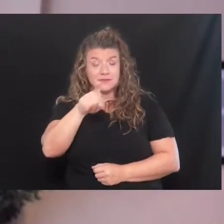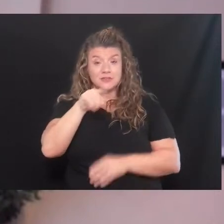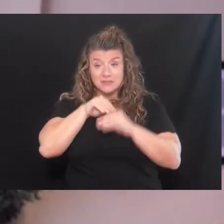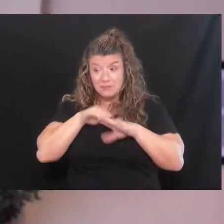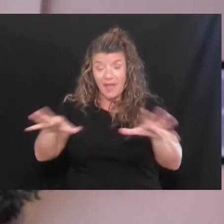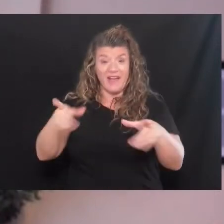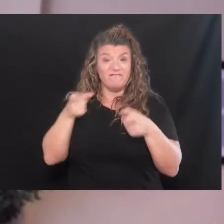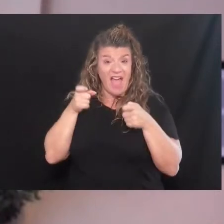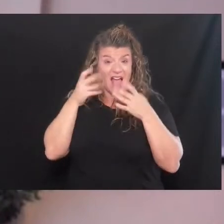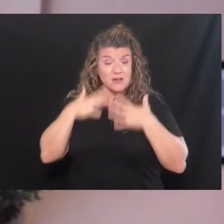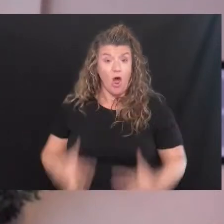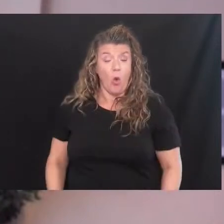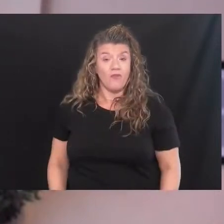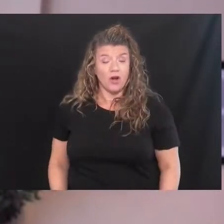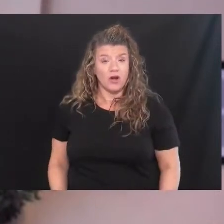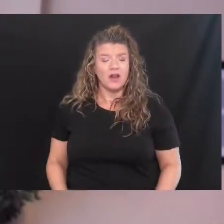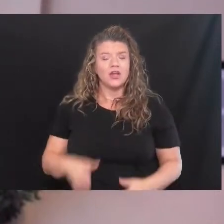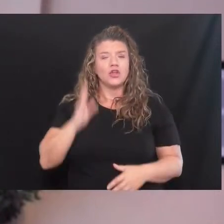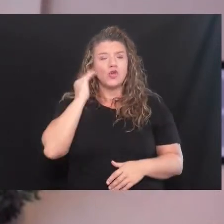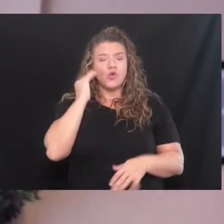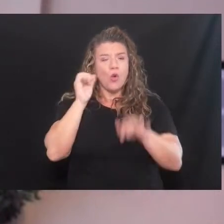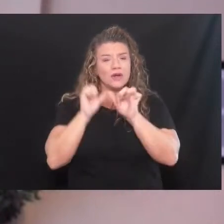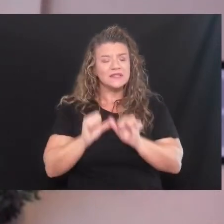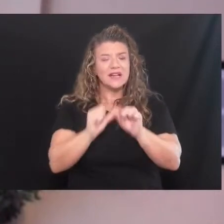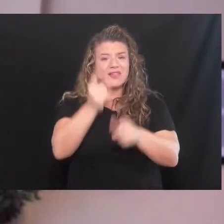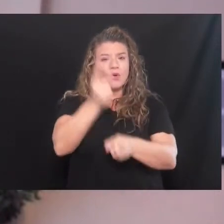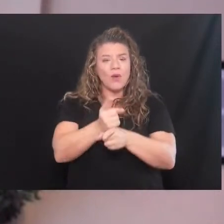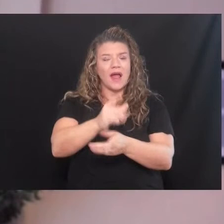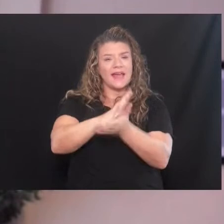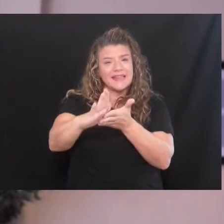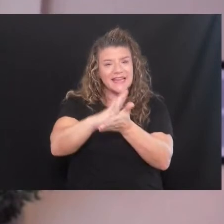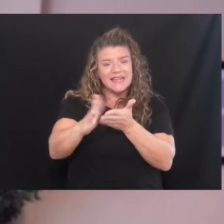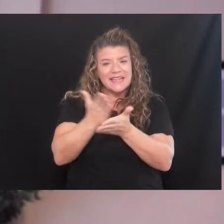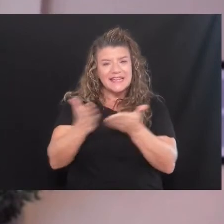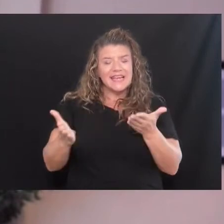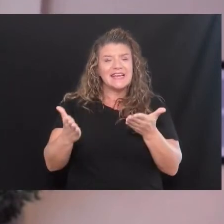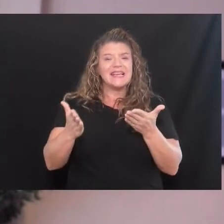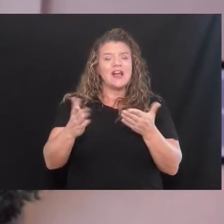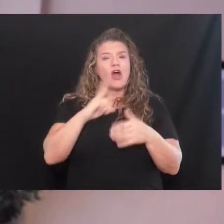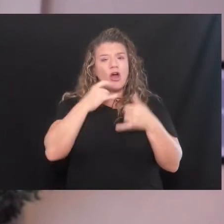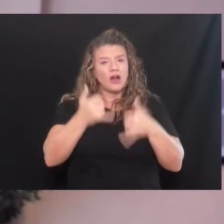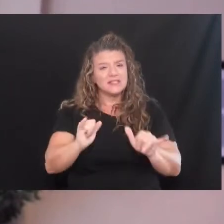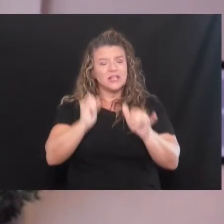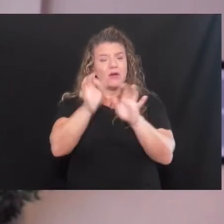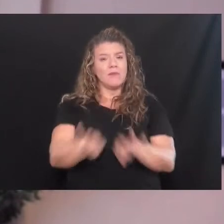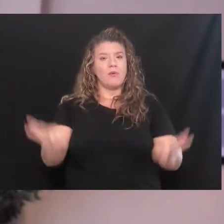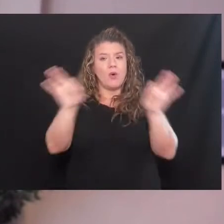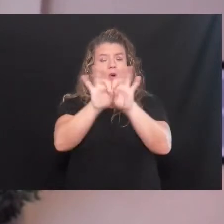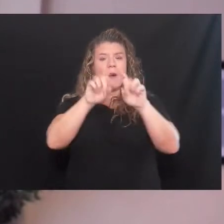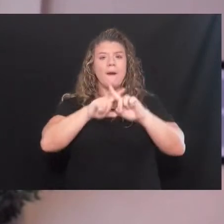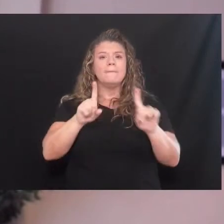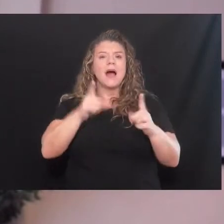that maintaining mitigation measures are still important, but perhaps not